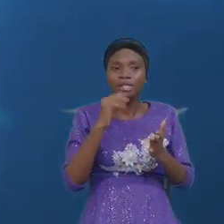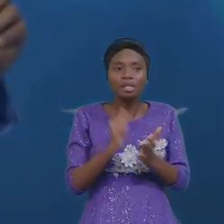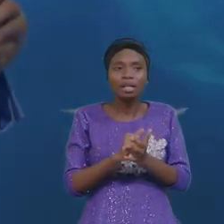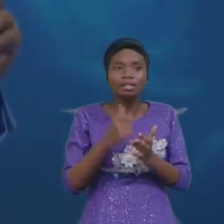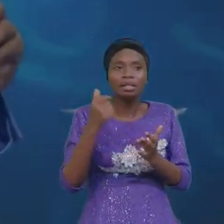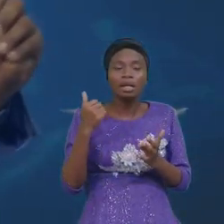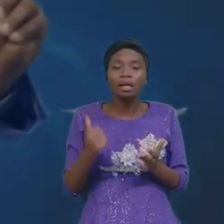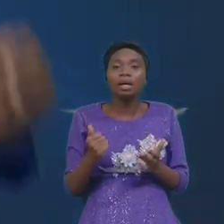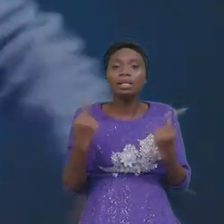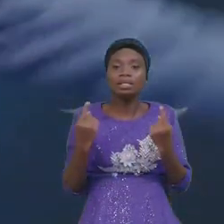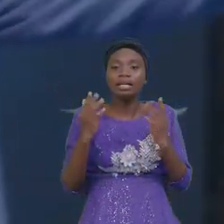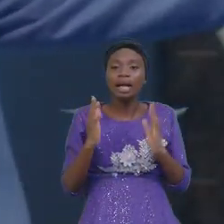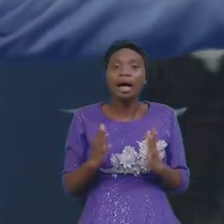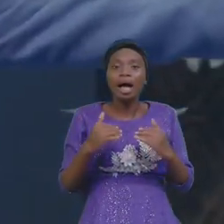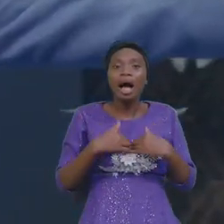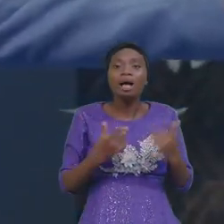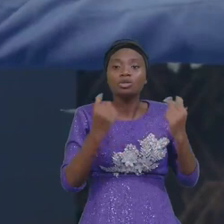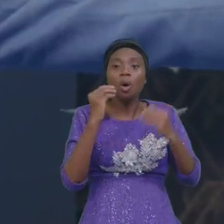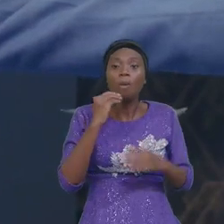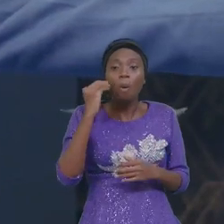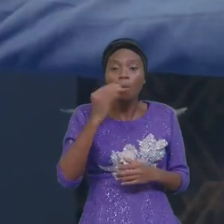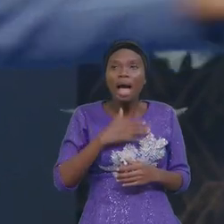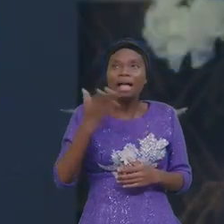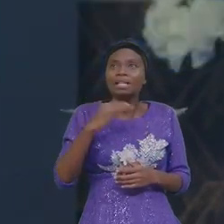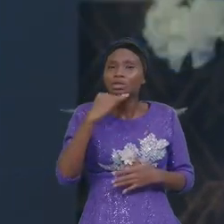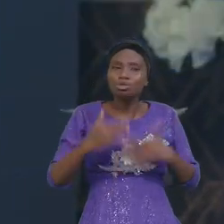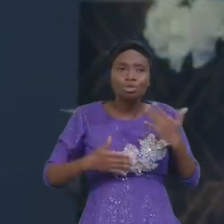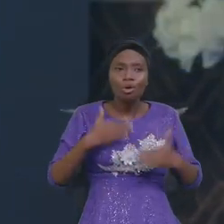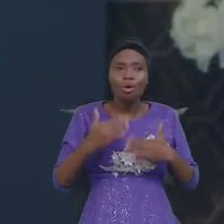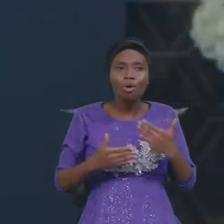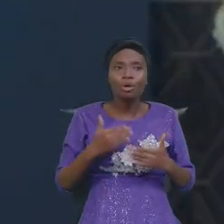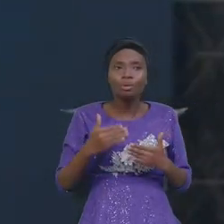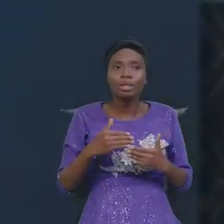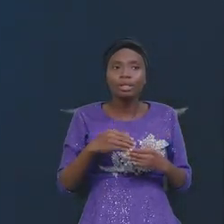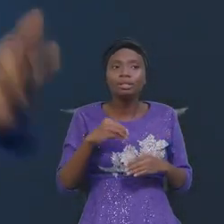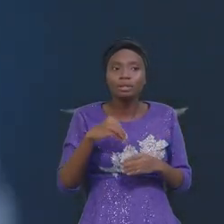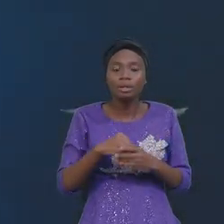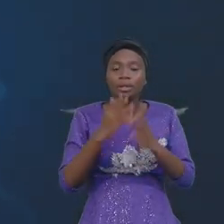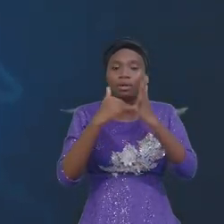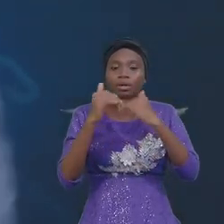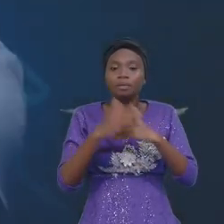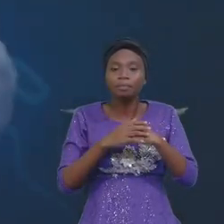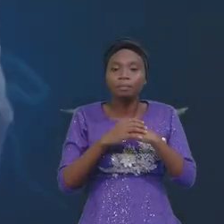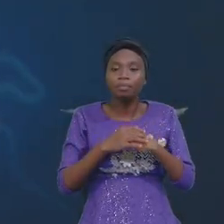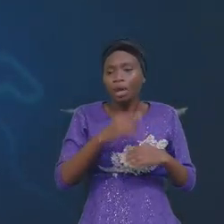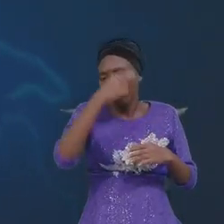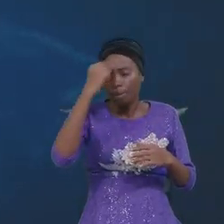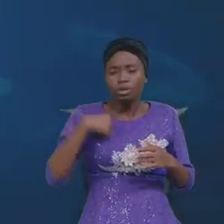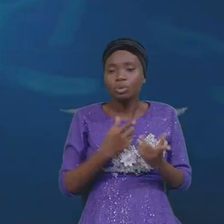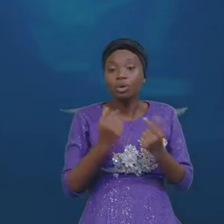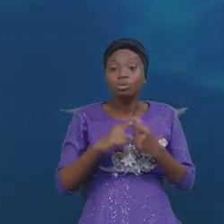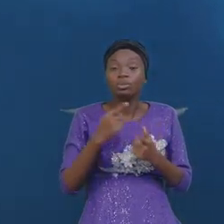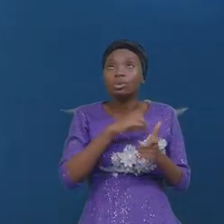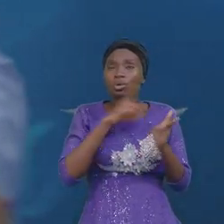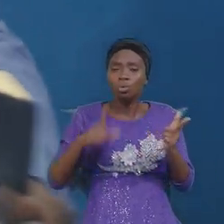has come home. And there is joy in heaven because we come to the Lord. Tonight is